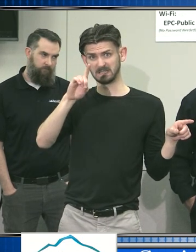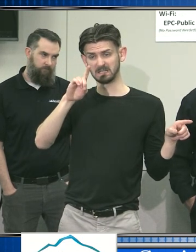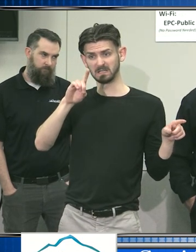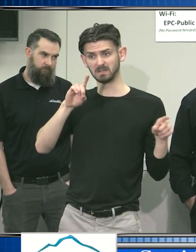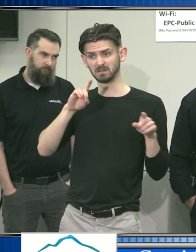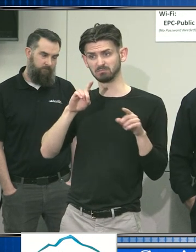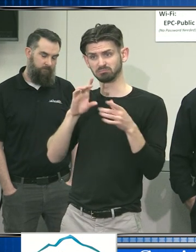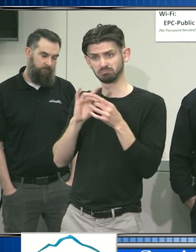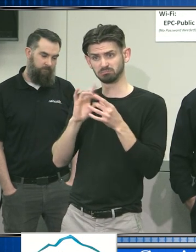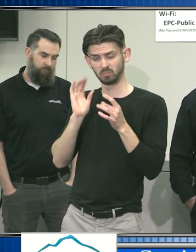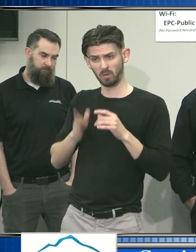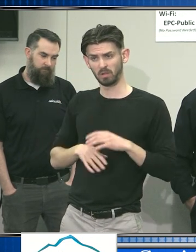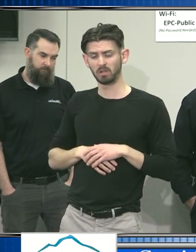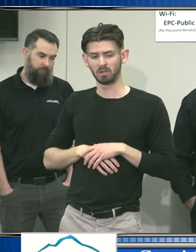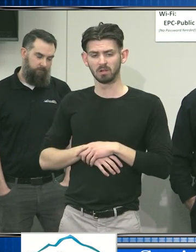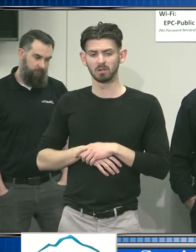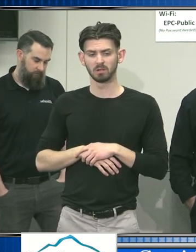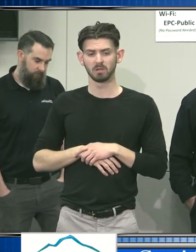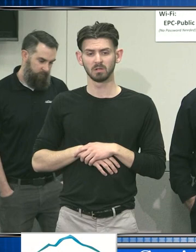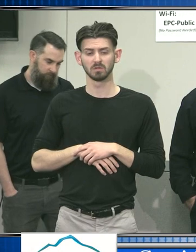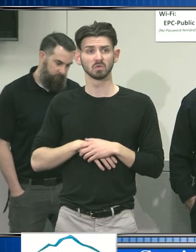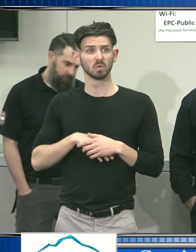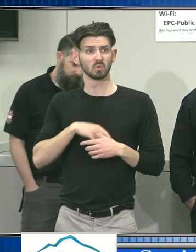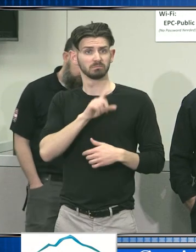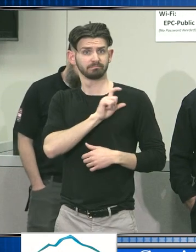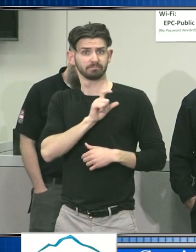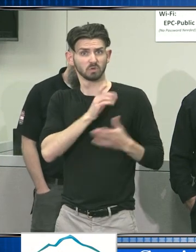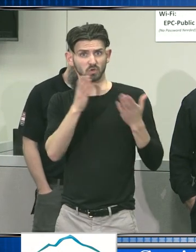no curtailment in police services.